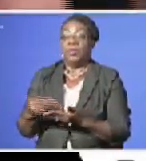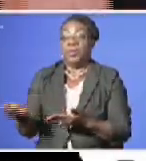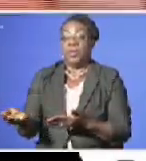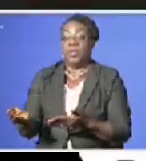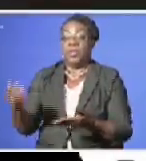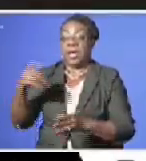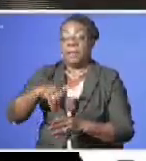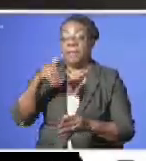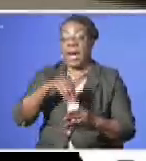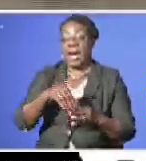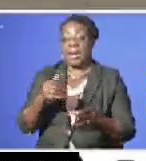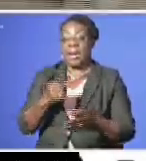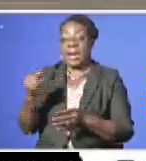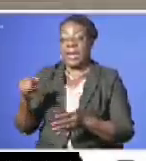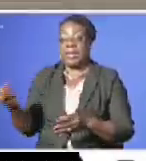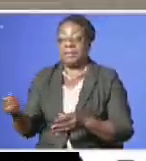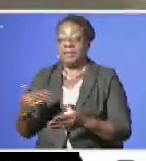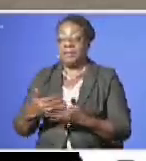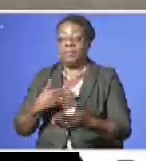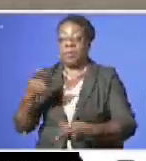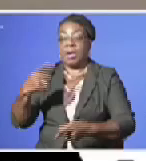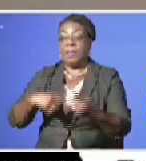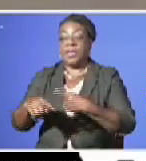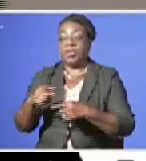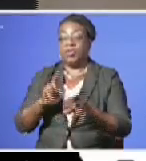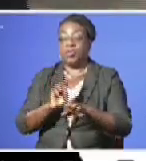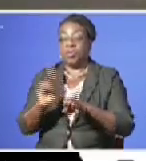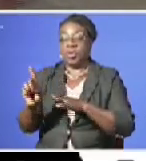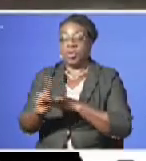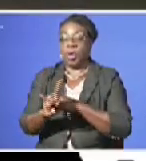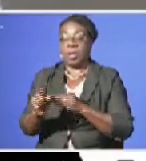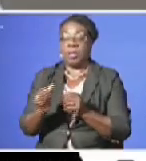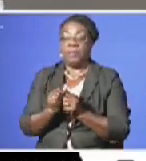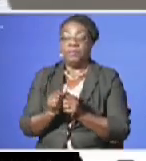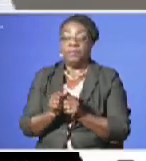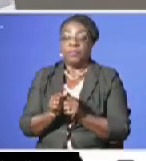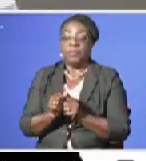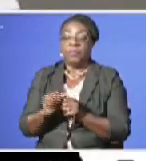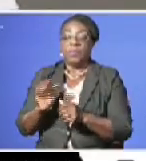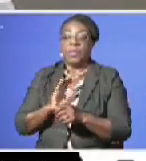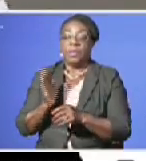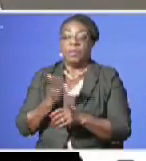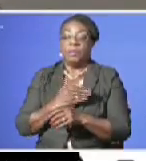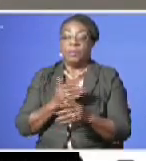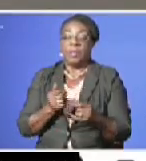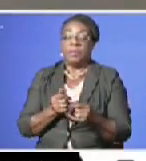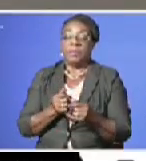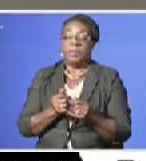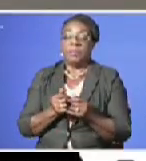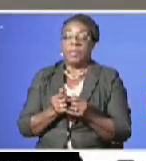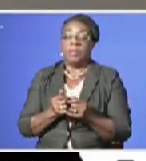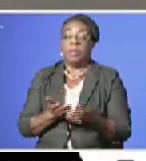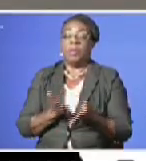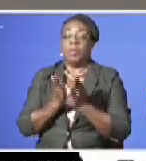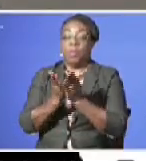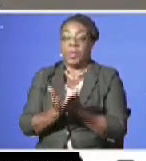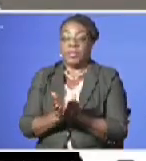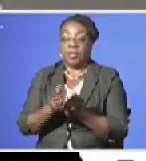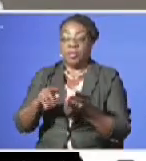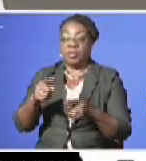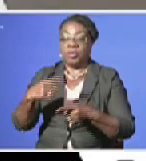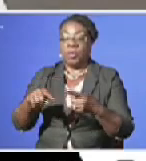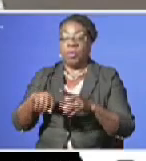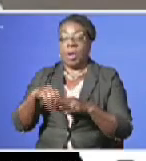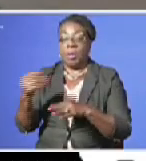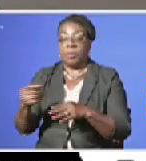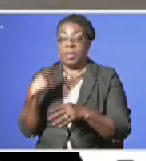the dock to help alleviate congestion. They're relieved that there are times that vessels go out, and